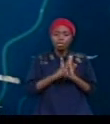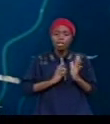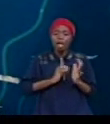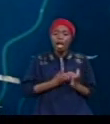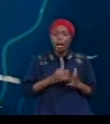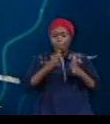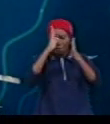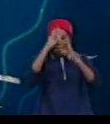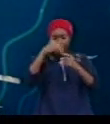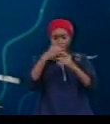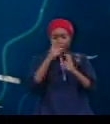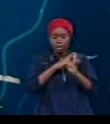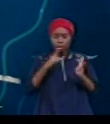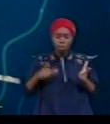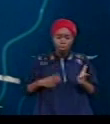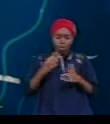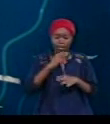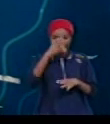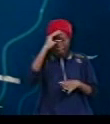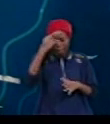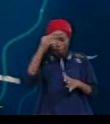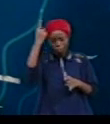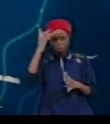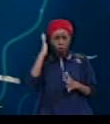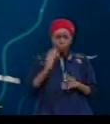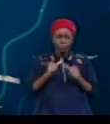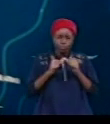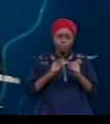God, will continue to preach the word of God.